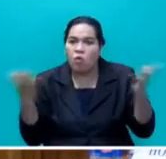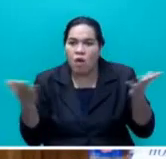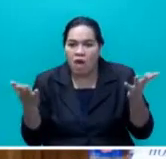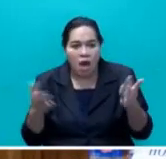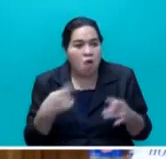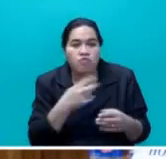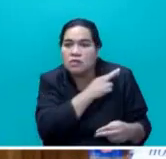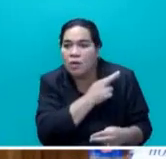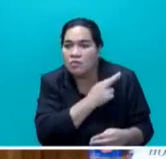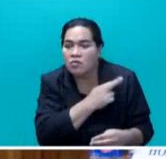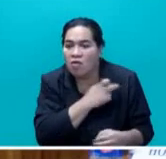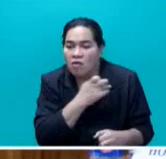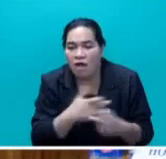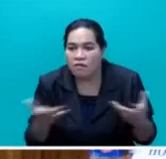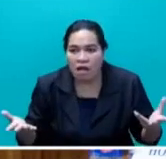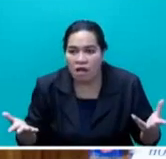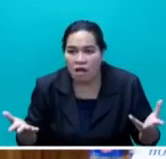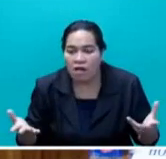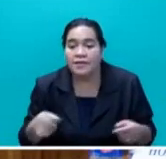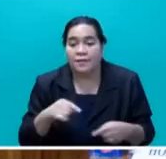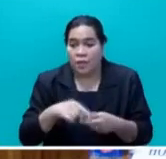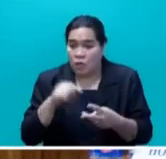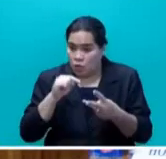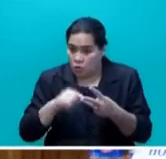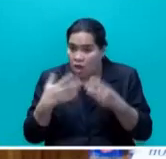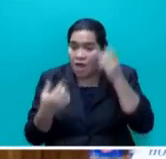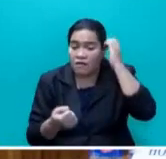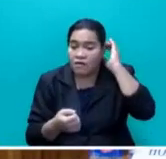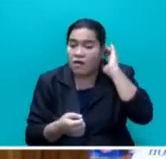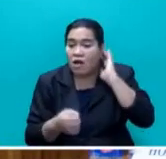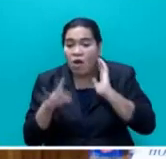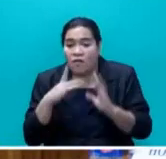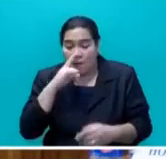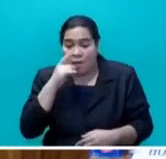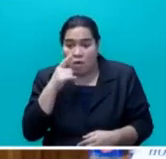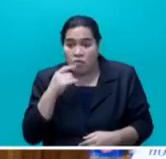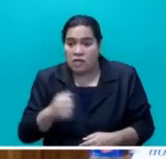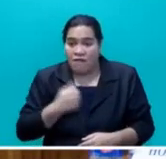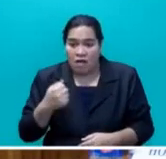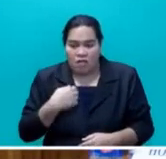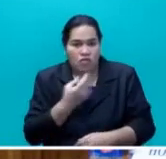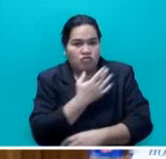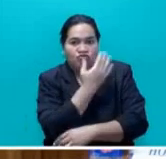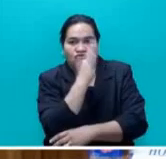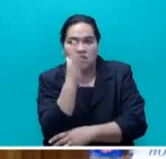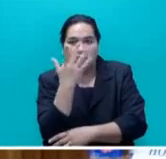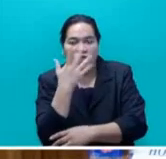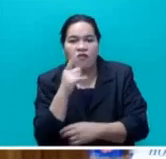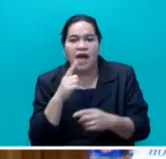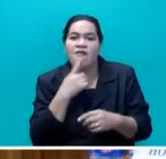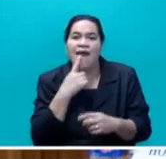for? Do we or do we not have a firm and tangible grip on the survival rate of the number of trees planted for the Red